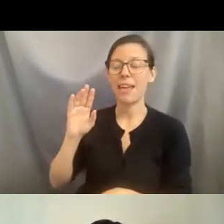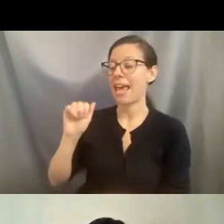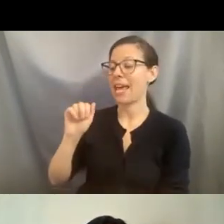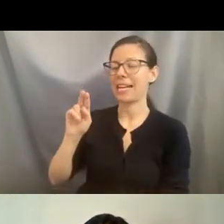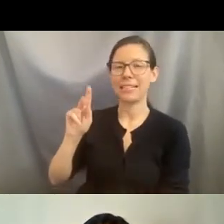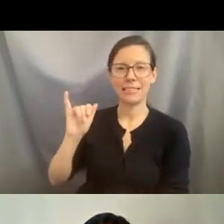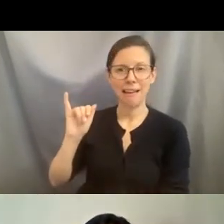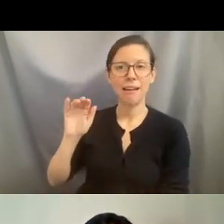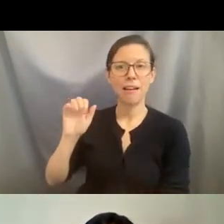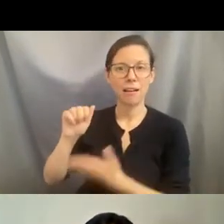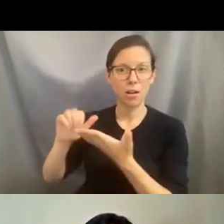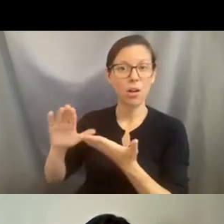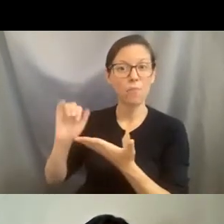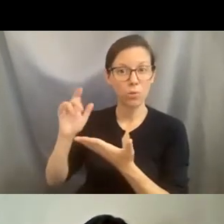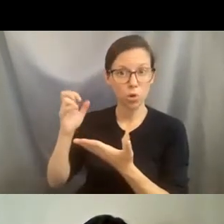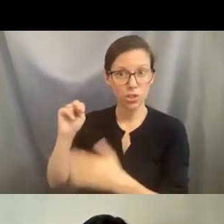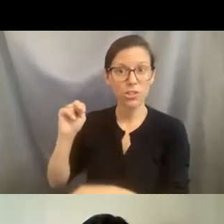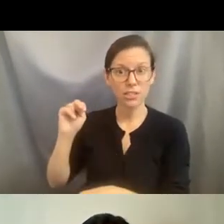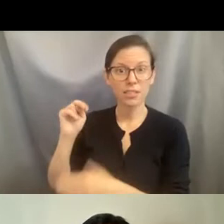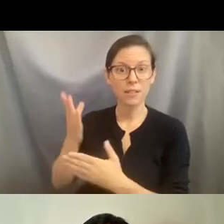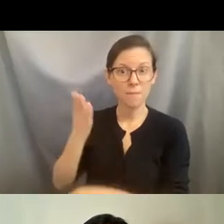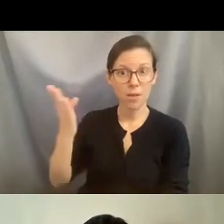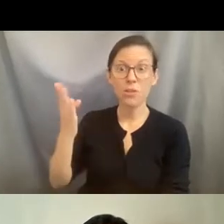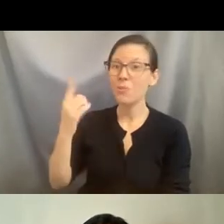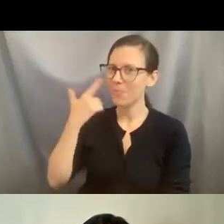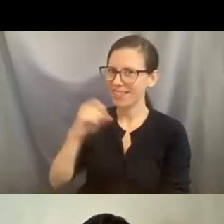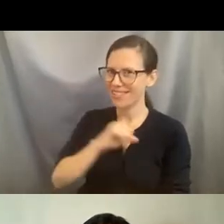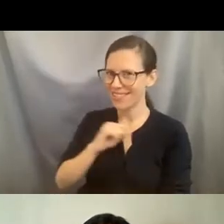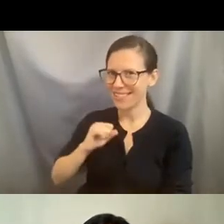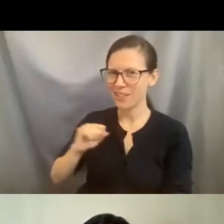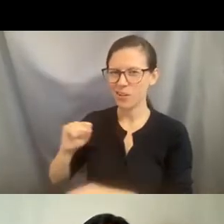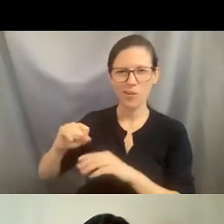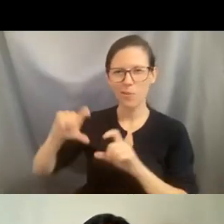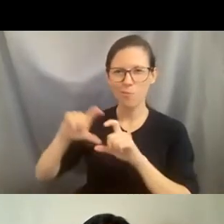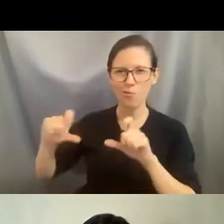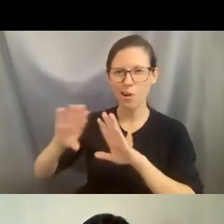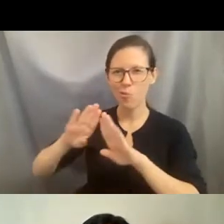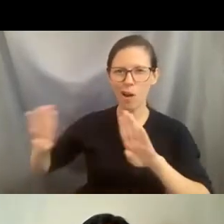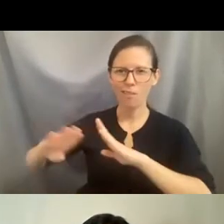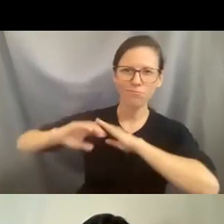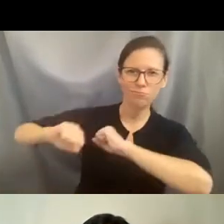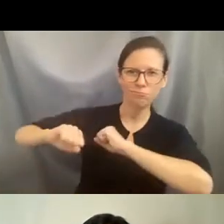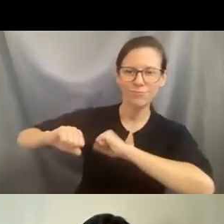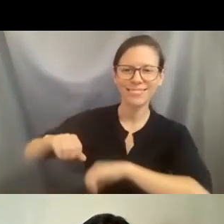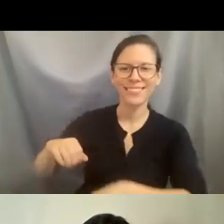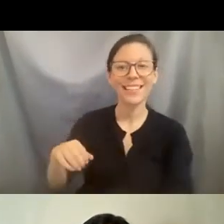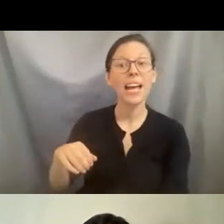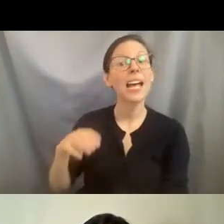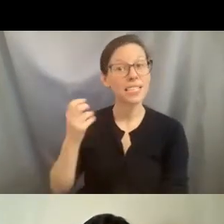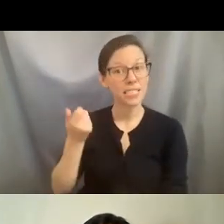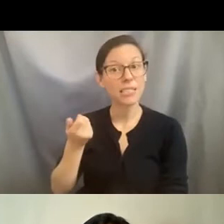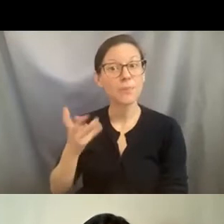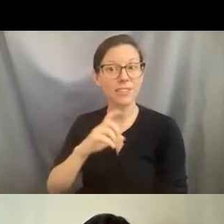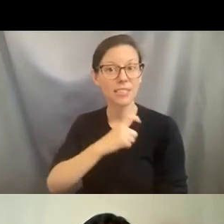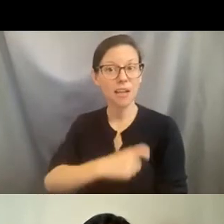due to the Senate brick wall and specific delegates pulling their bills in the House, we were able to stop a lot